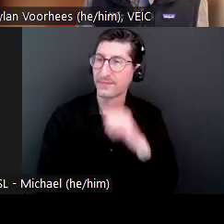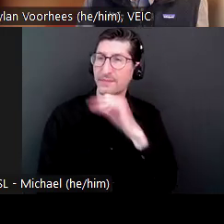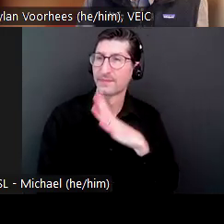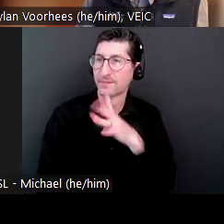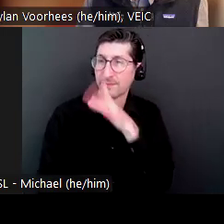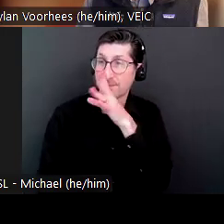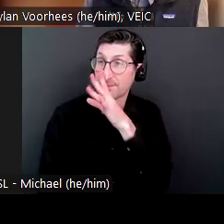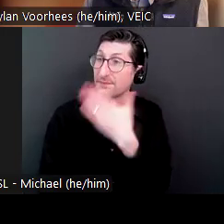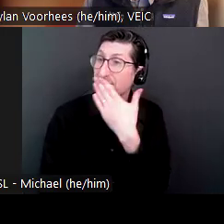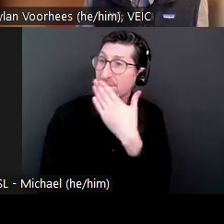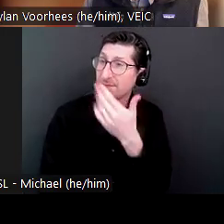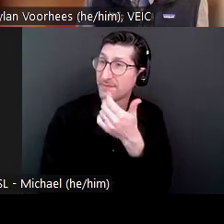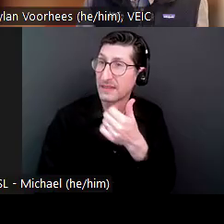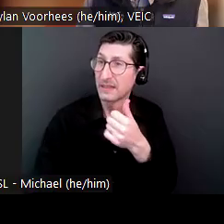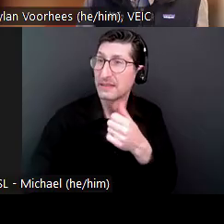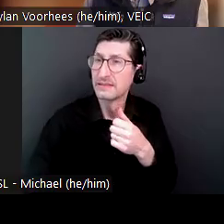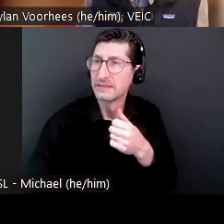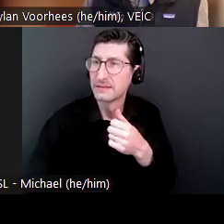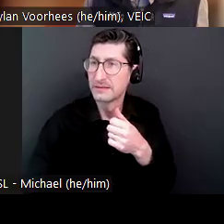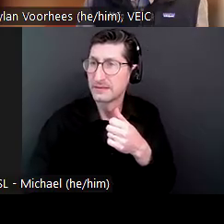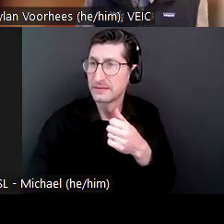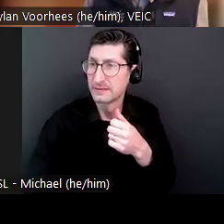any questions or comments?